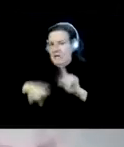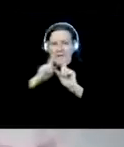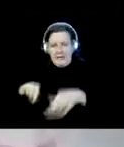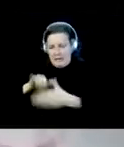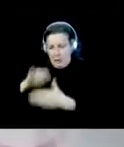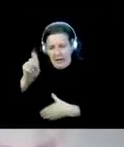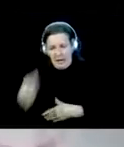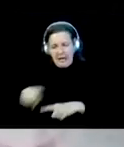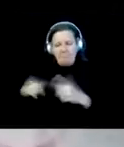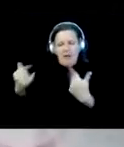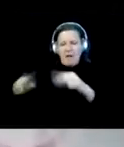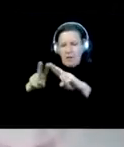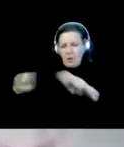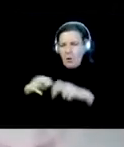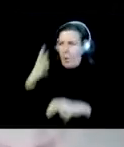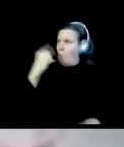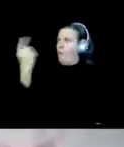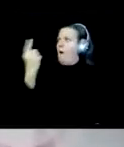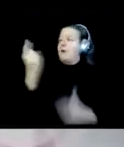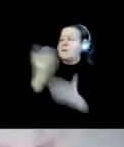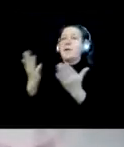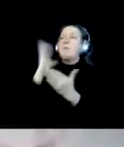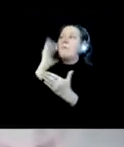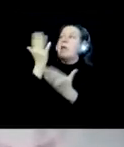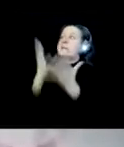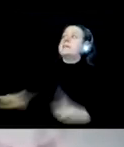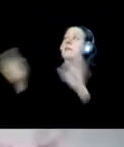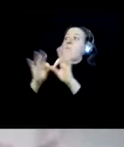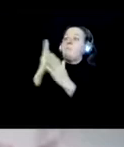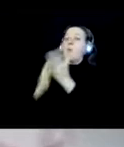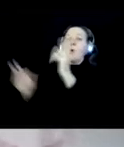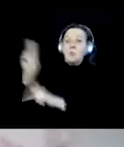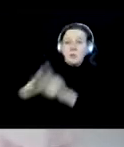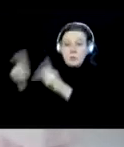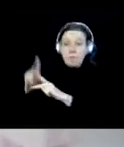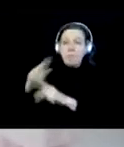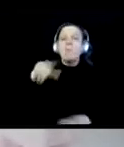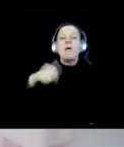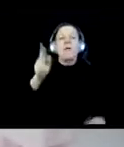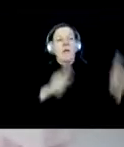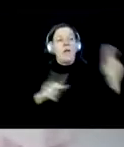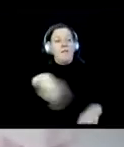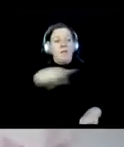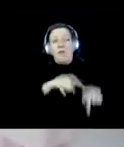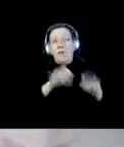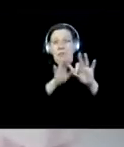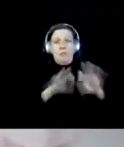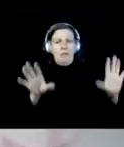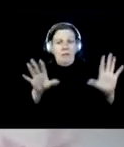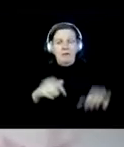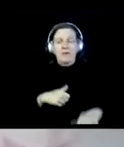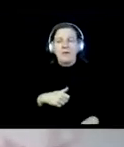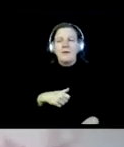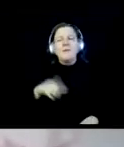why certain things seem important to some people and seem like they mean nothing to others. And in particular, I was looking a lot at the context